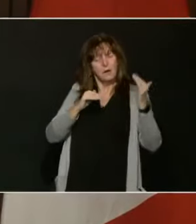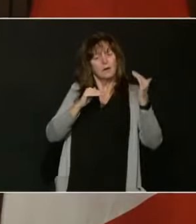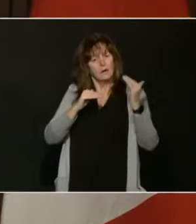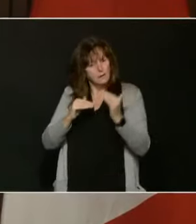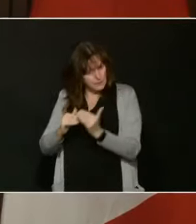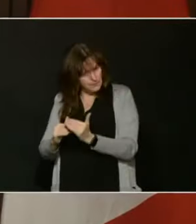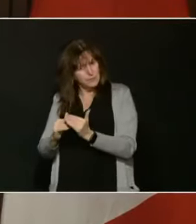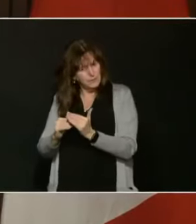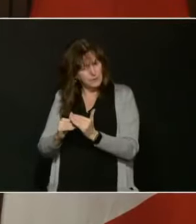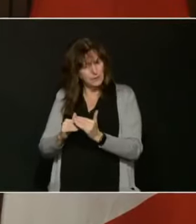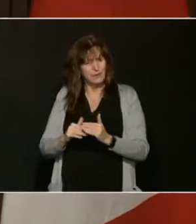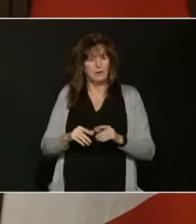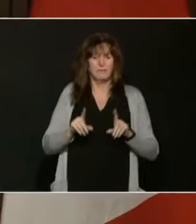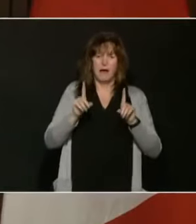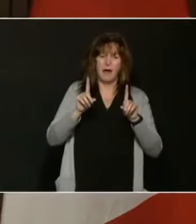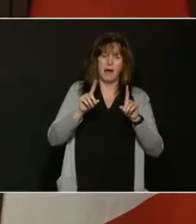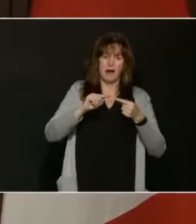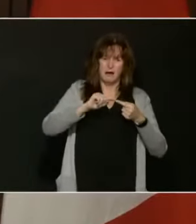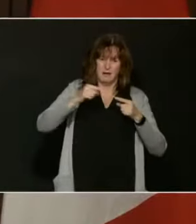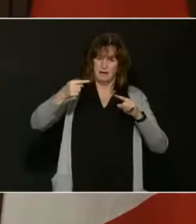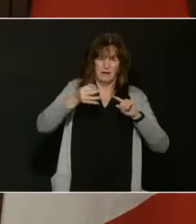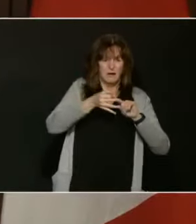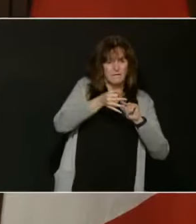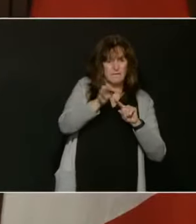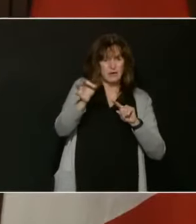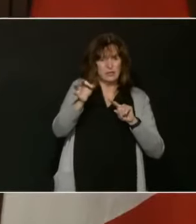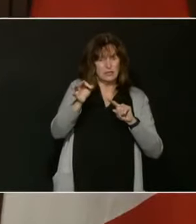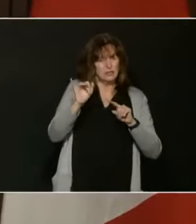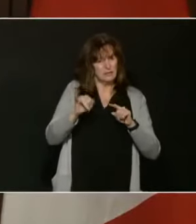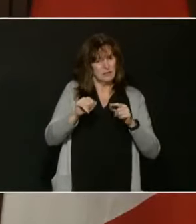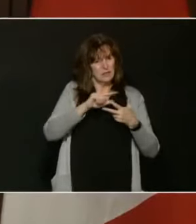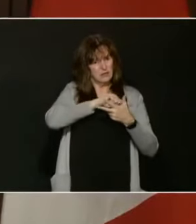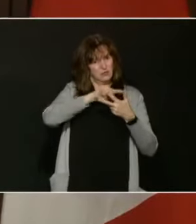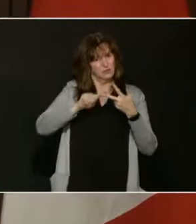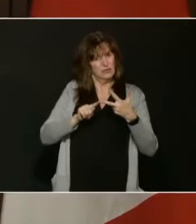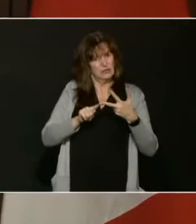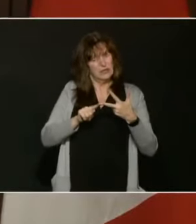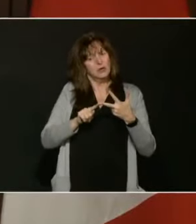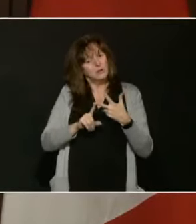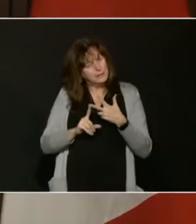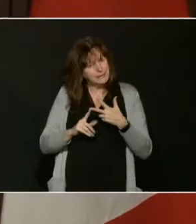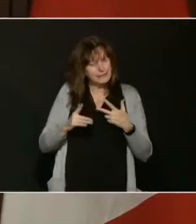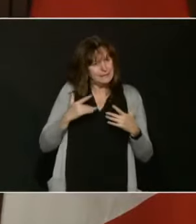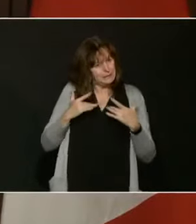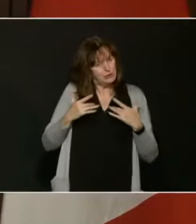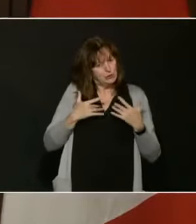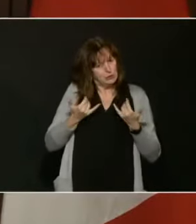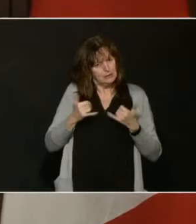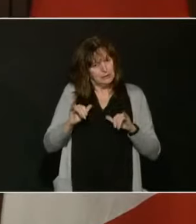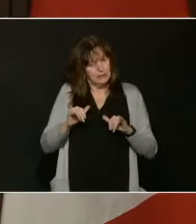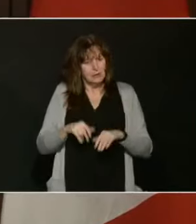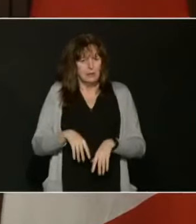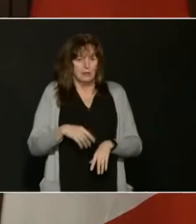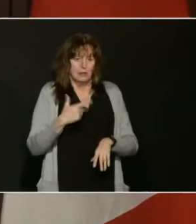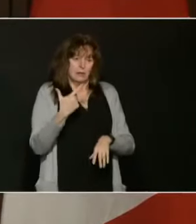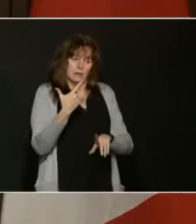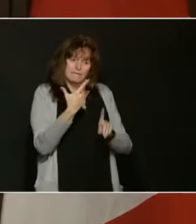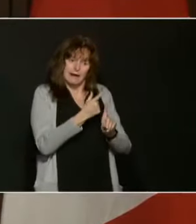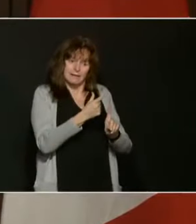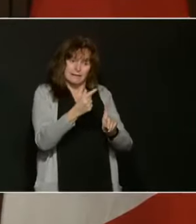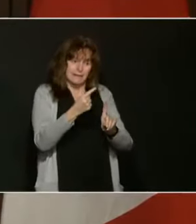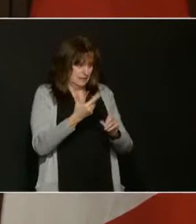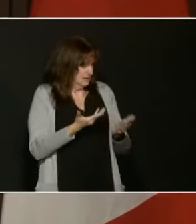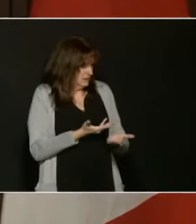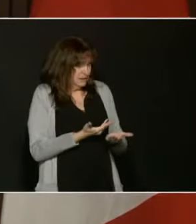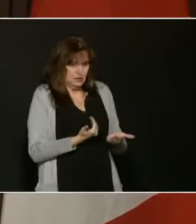disease. That evidence, if it holds, is profound. It would mean that each vaccine protects the person receiving it, and it can